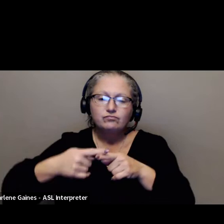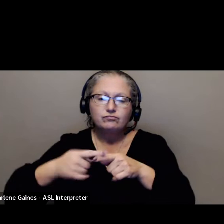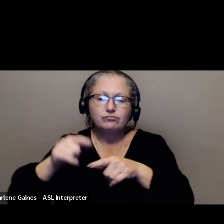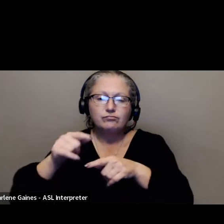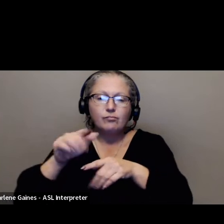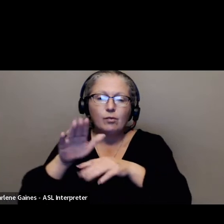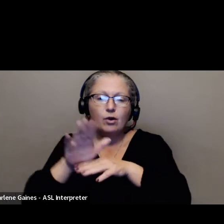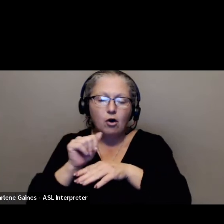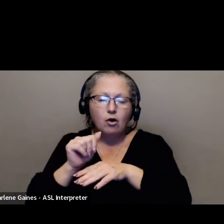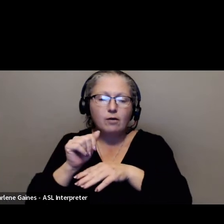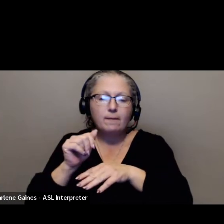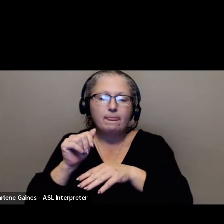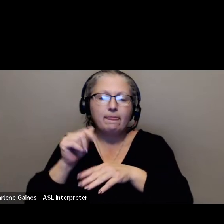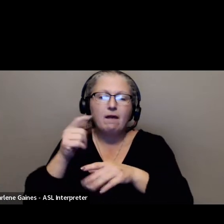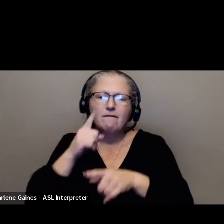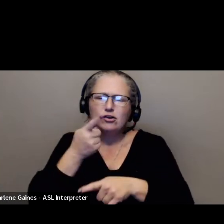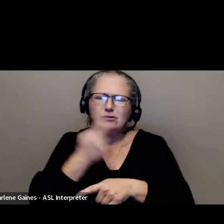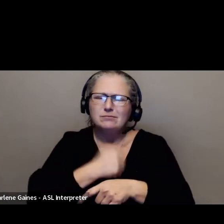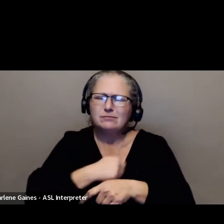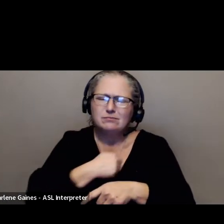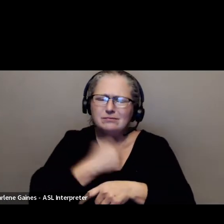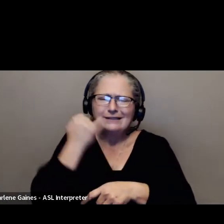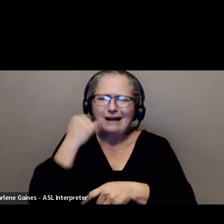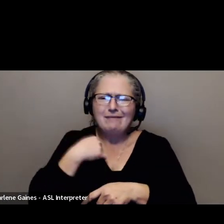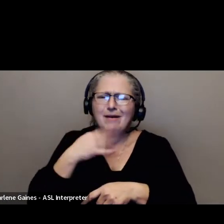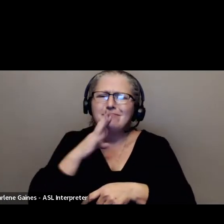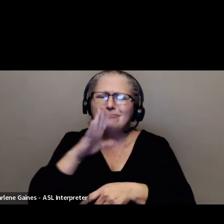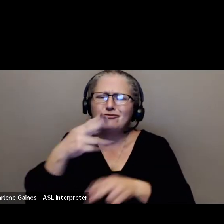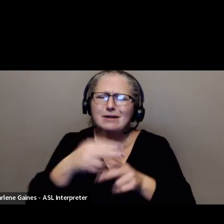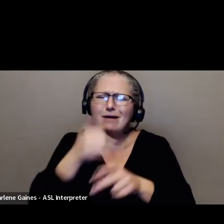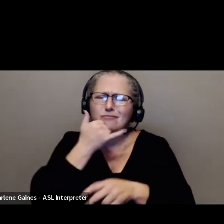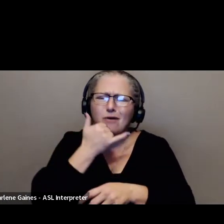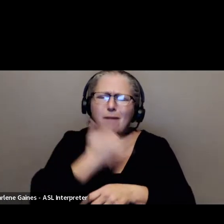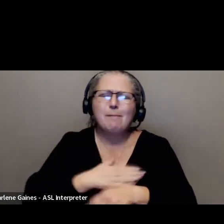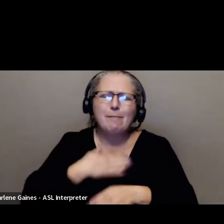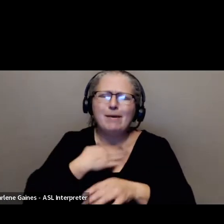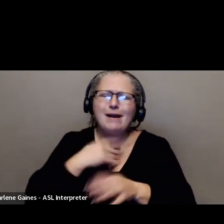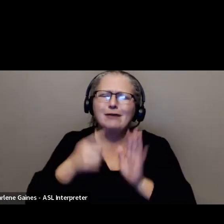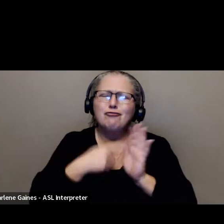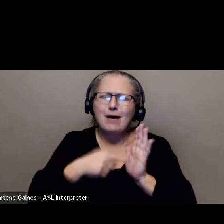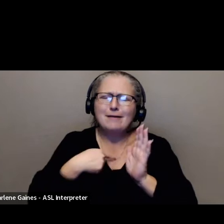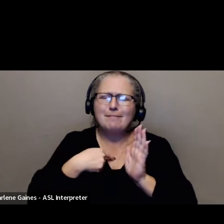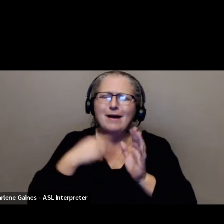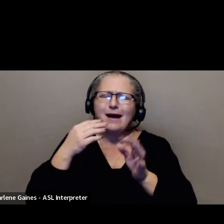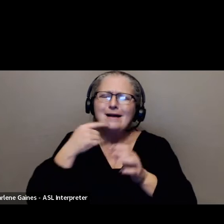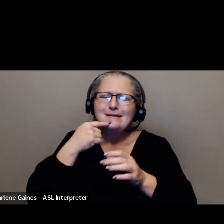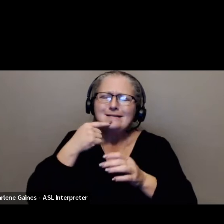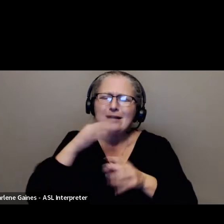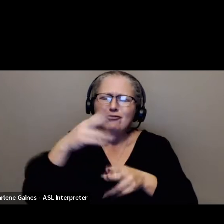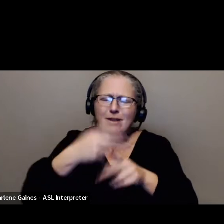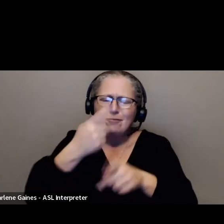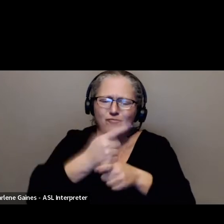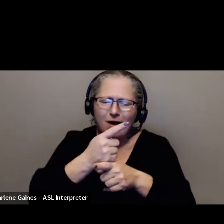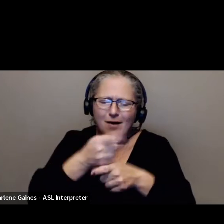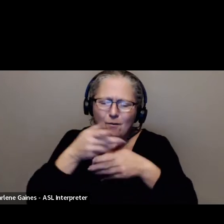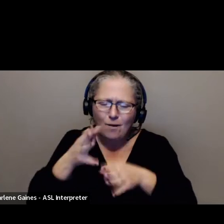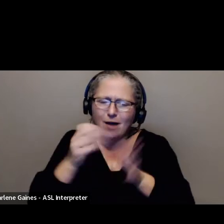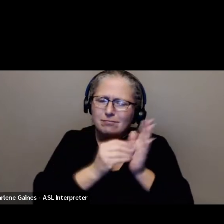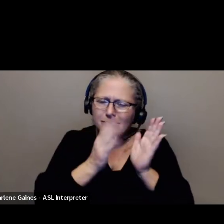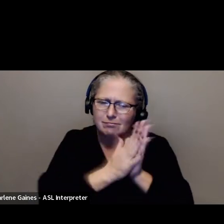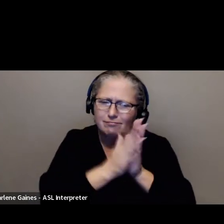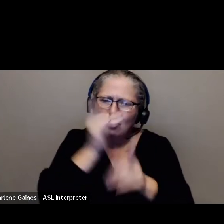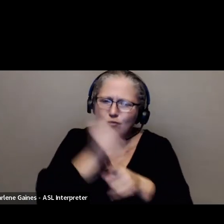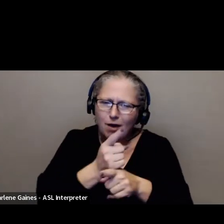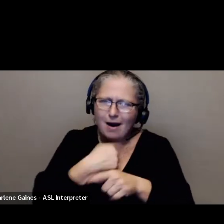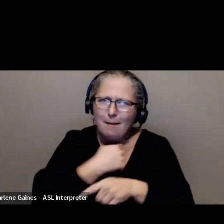comment. I am going to apologize profusely if I say any names wrong. Please correct me and tell me your name so that we have it in the record and it's recorded correctly. And